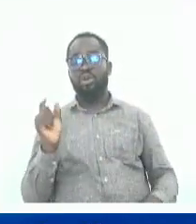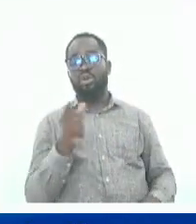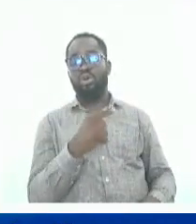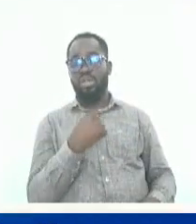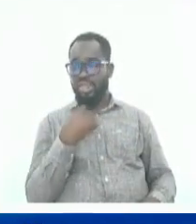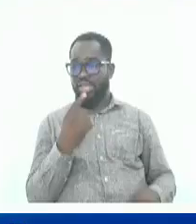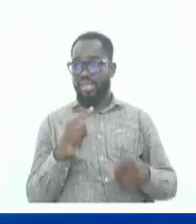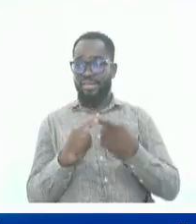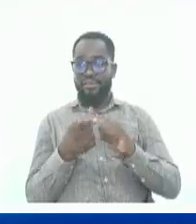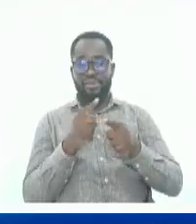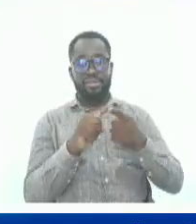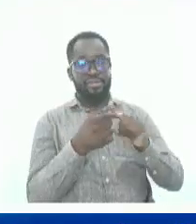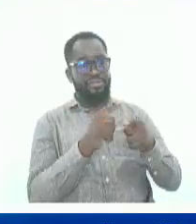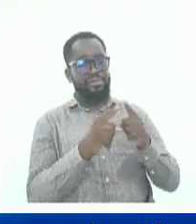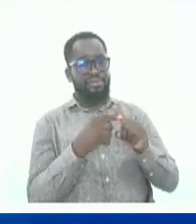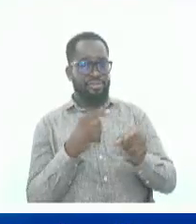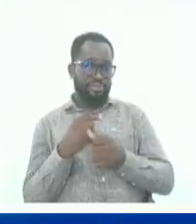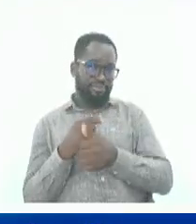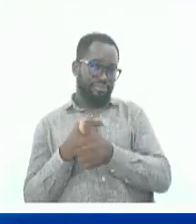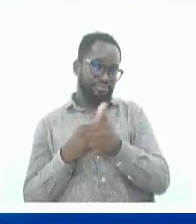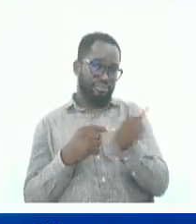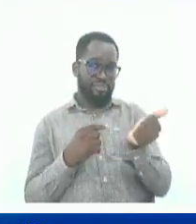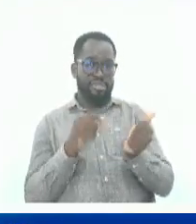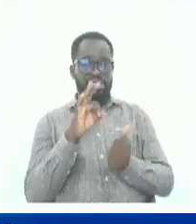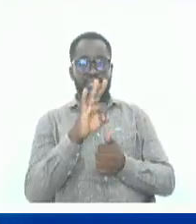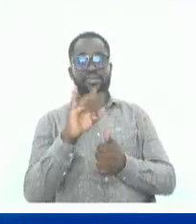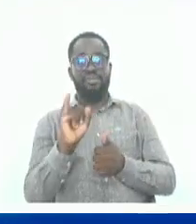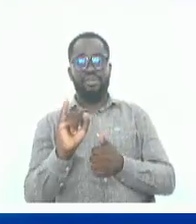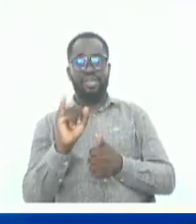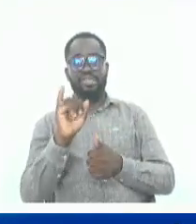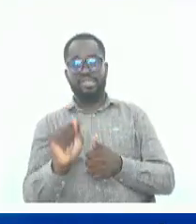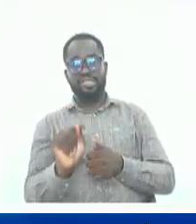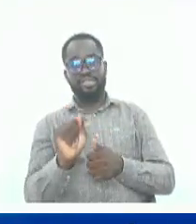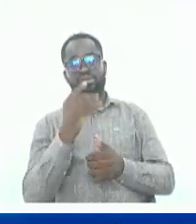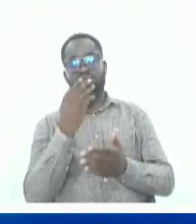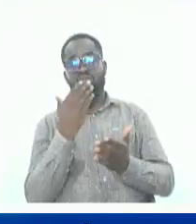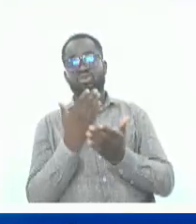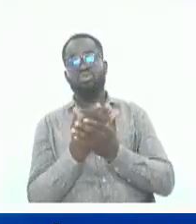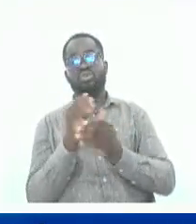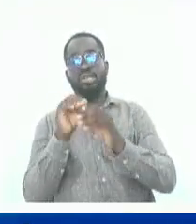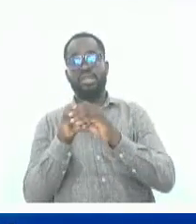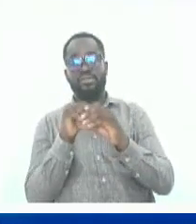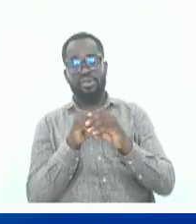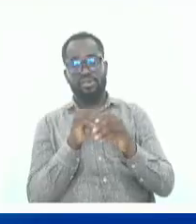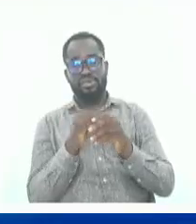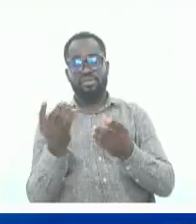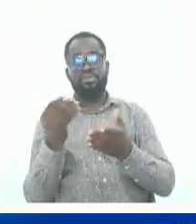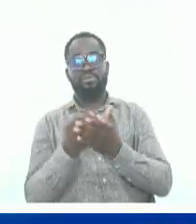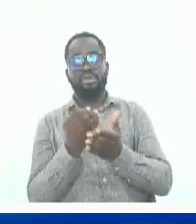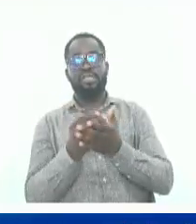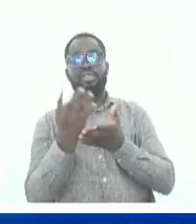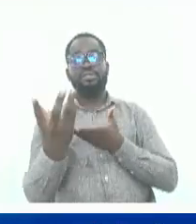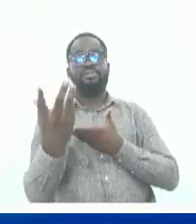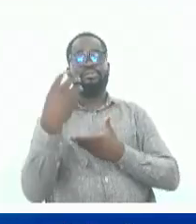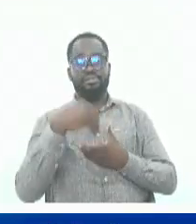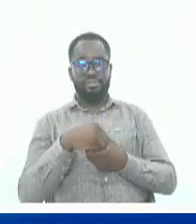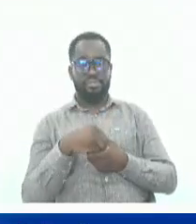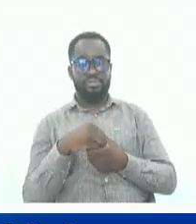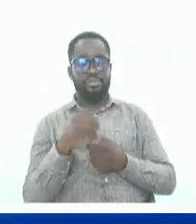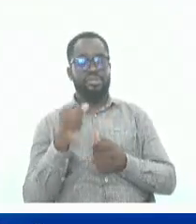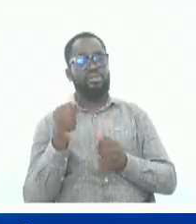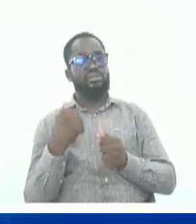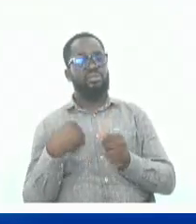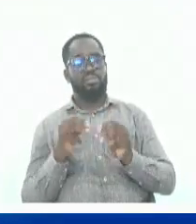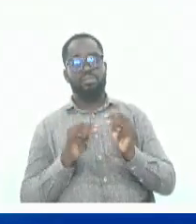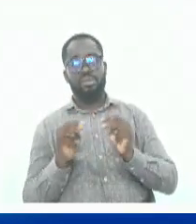your friends and your friends of friends that the FFIT is a good investment, and this is where they should put their money, which is ably managed